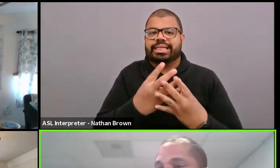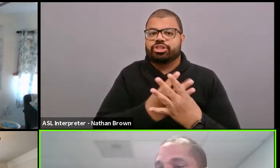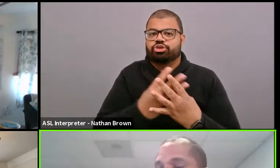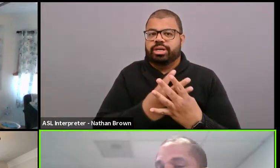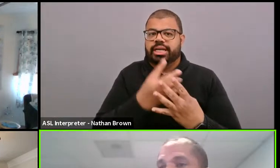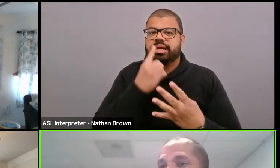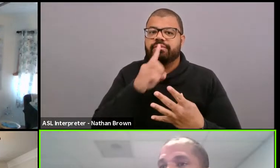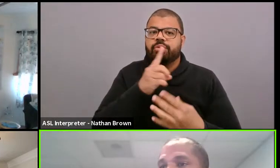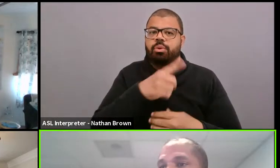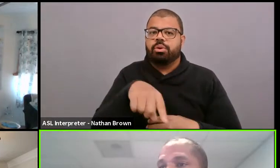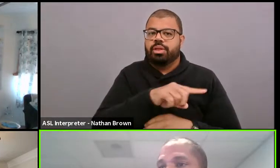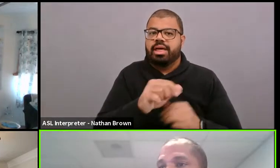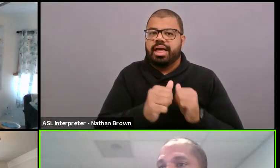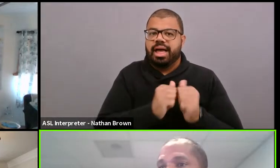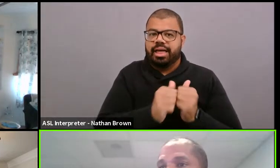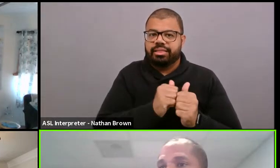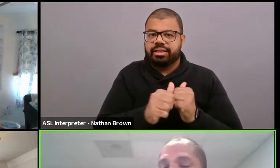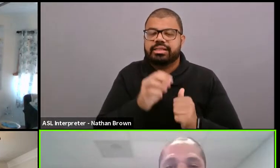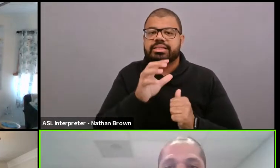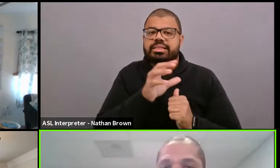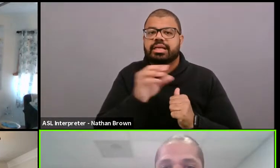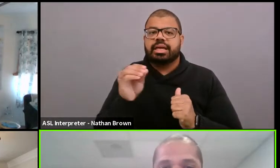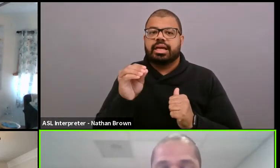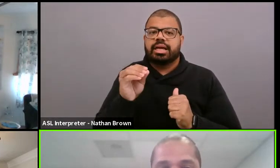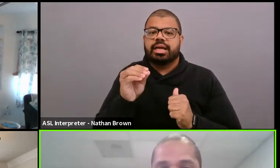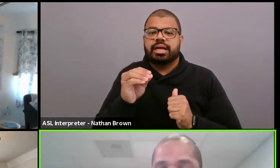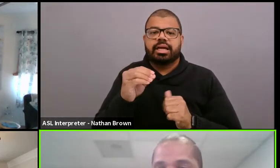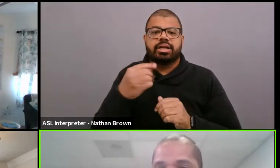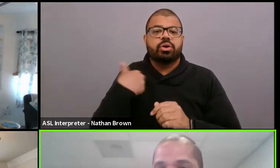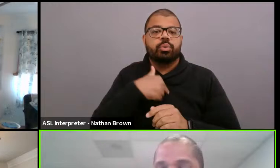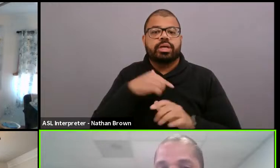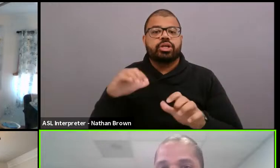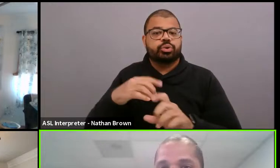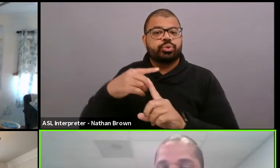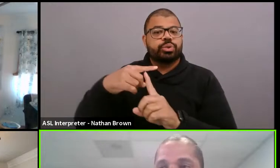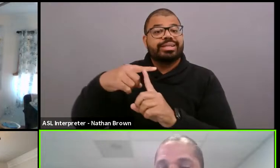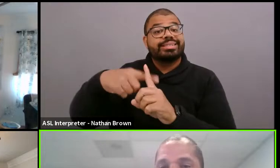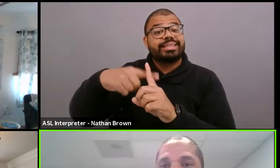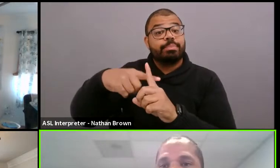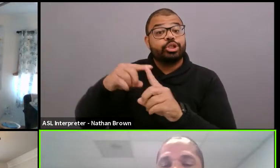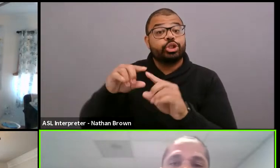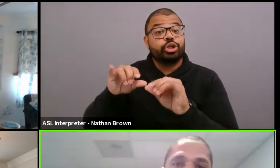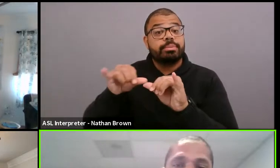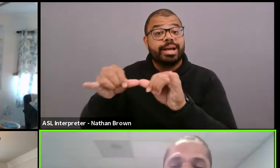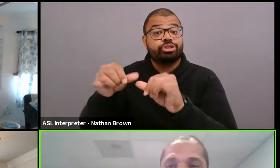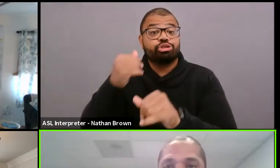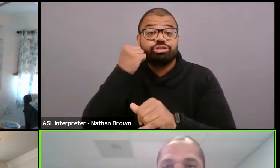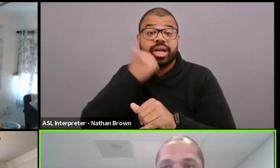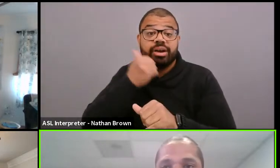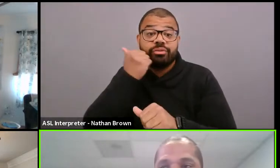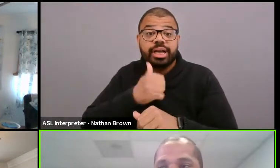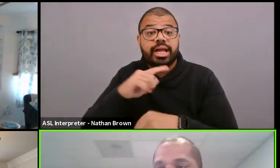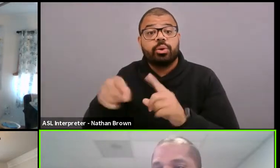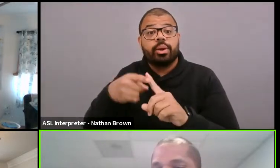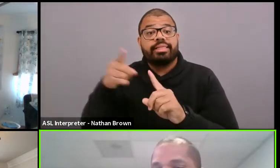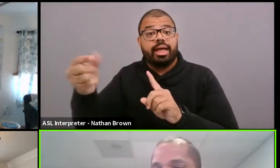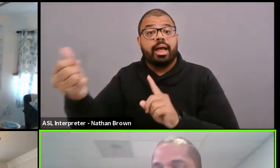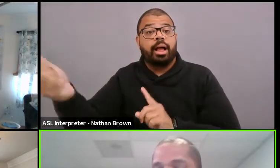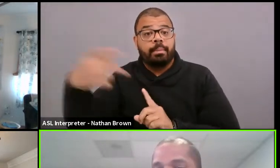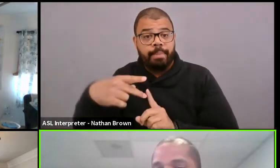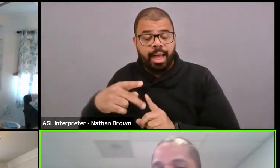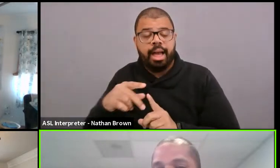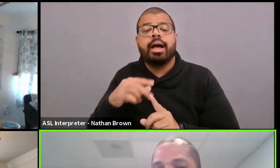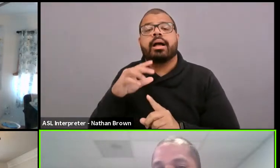athletes, and temperature measure every day that they come here back to the